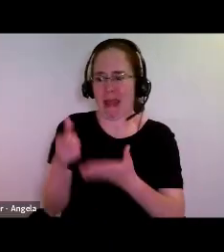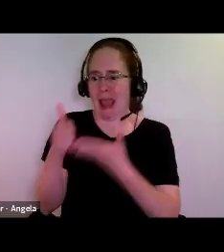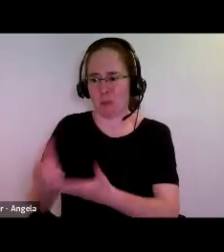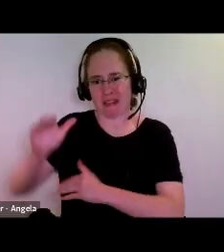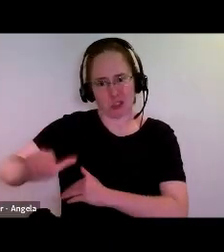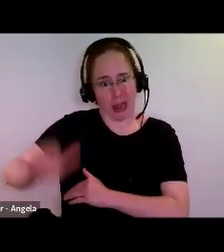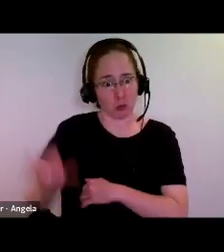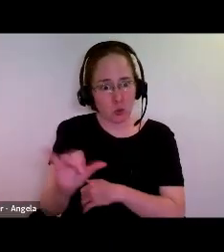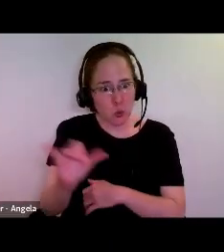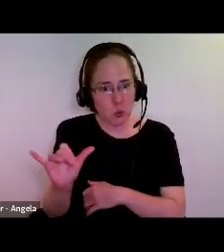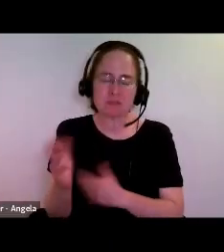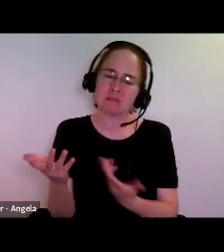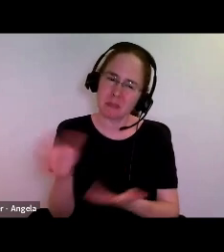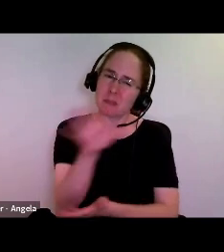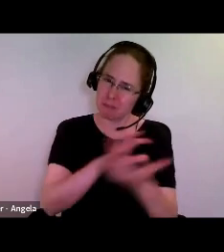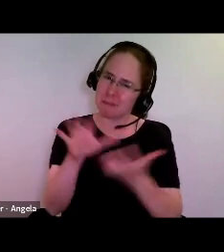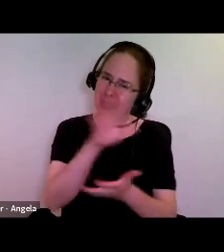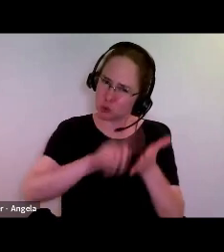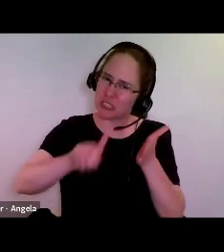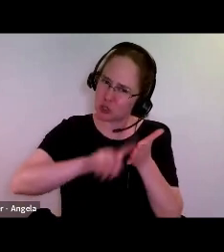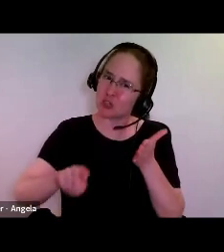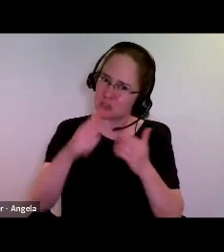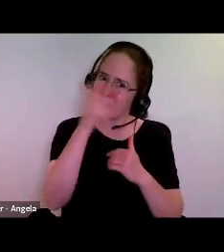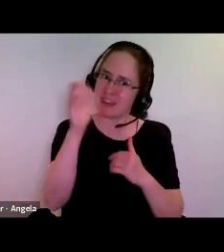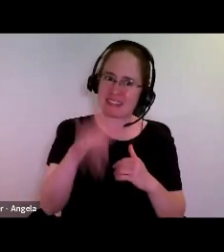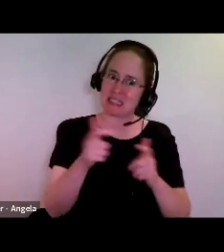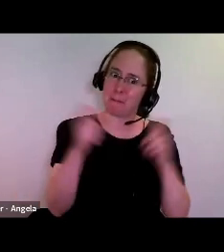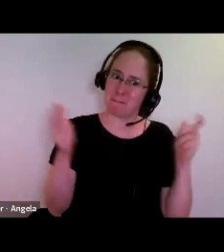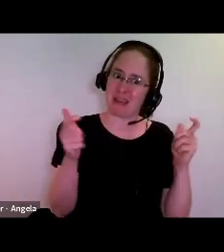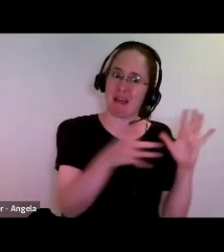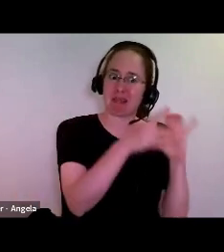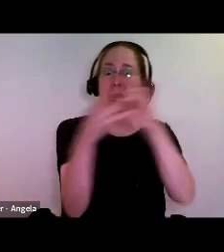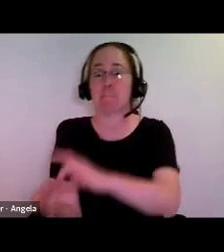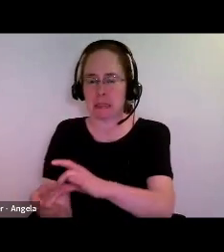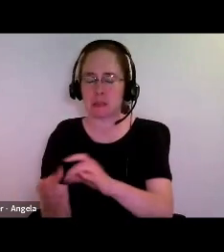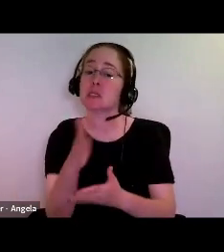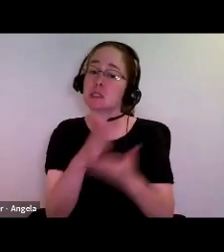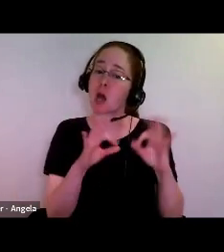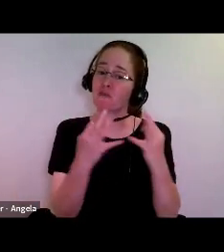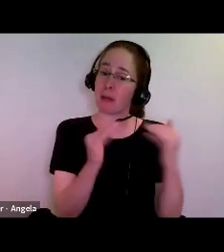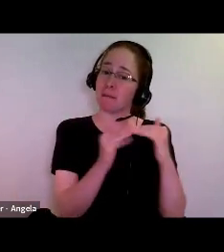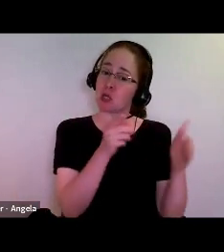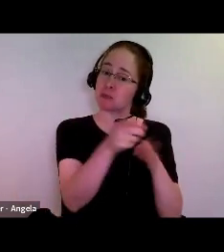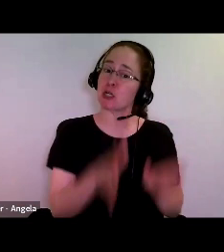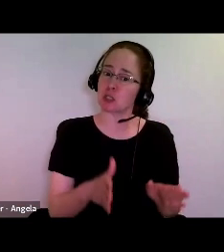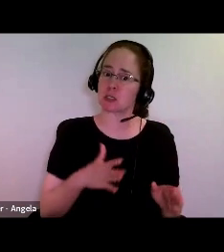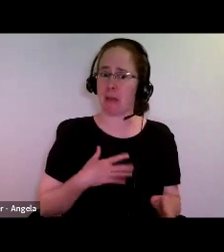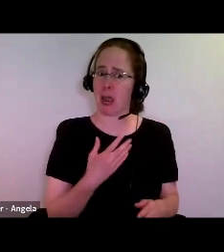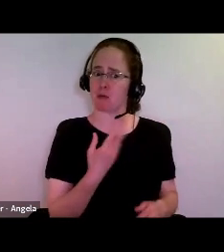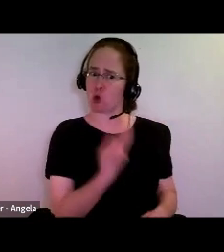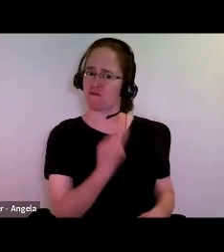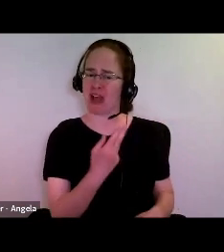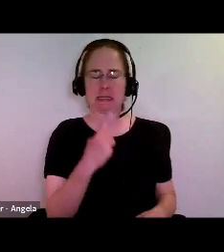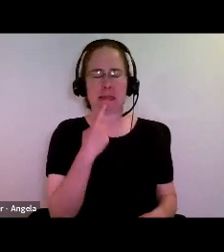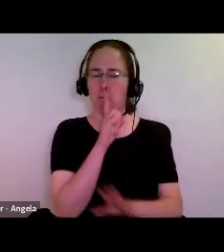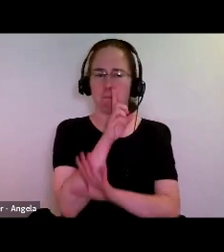that. Because that's a pretty big leap. And there are some family peer specialists who are good friends of mine who say, don't even ask